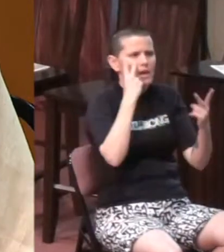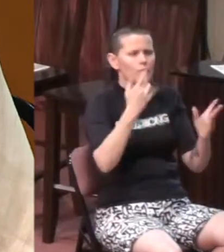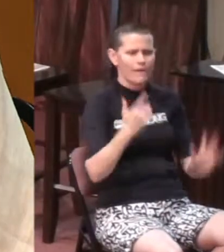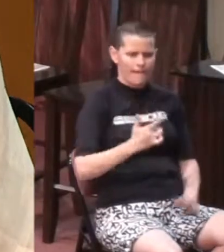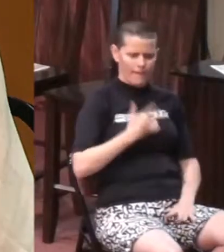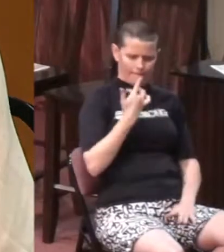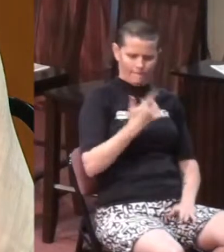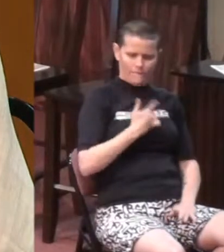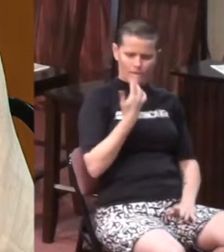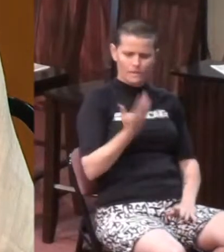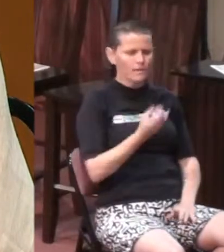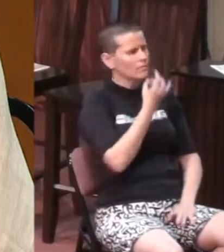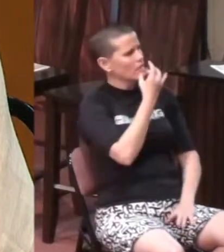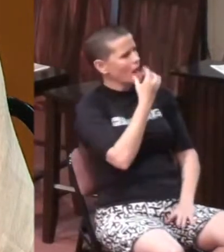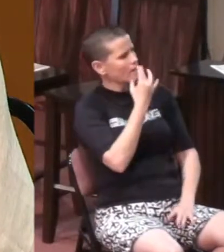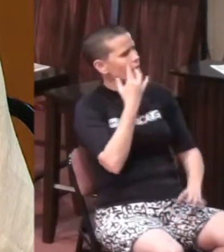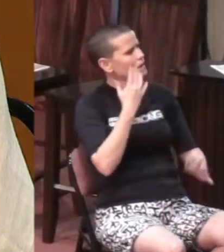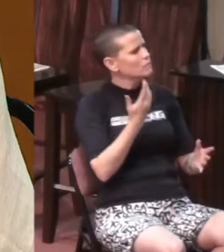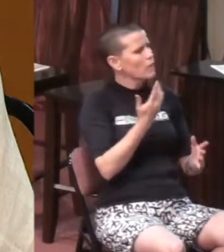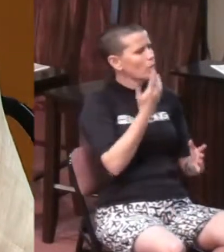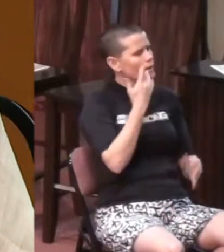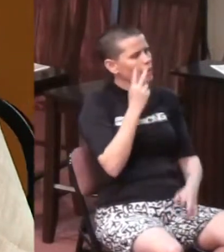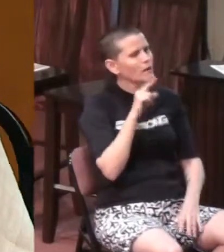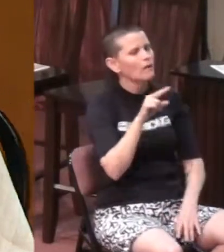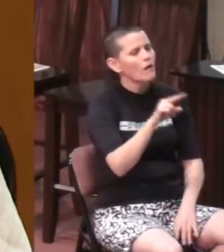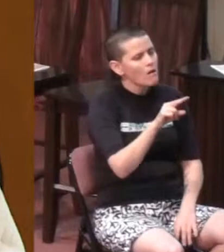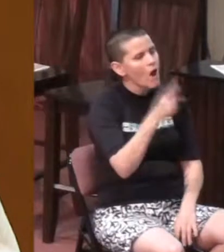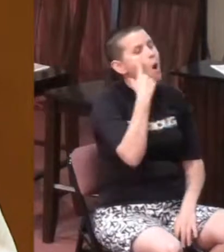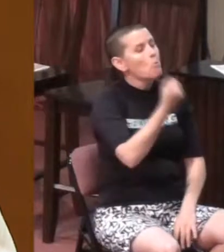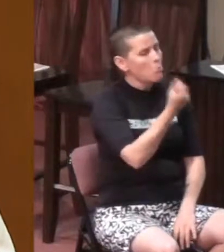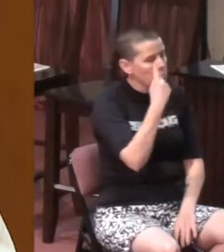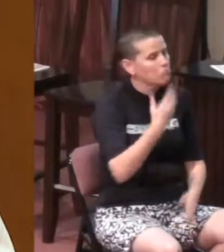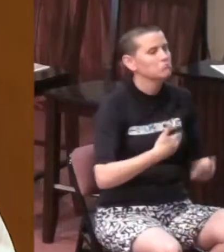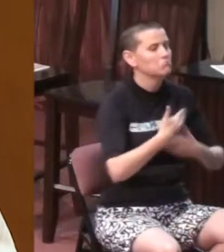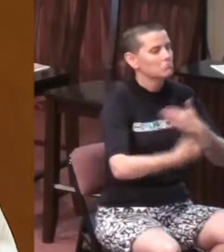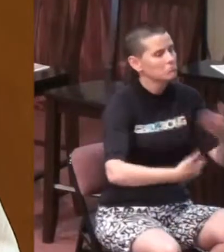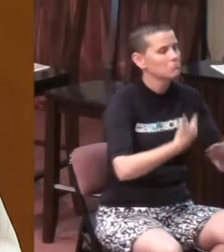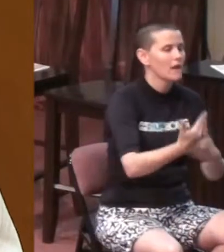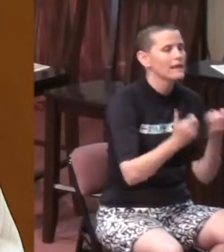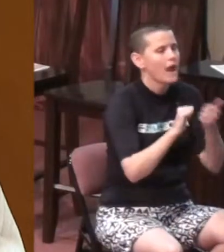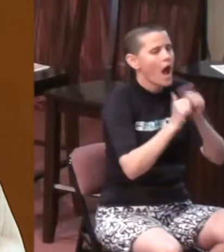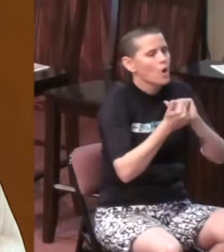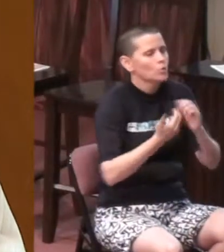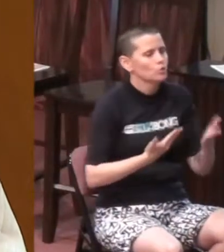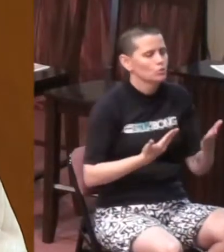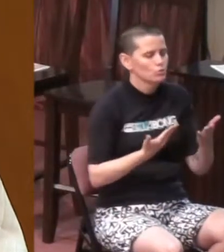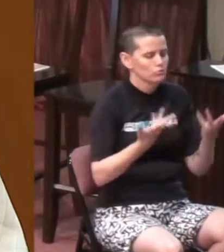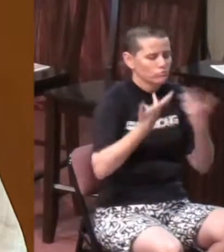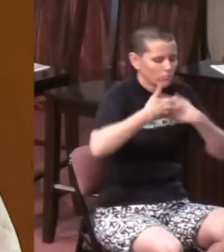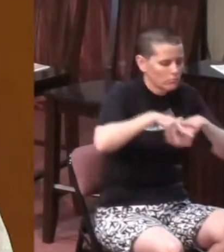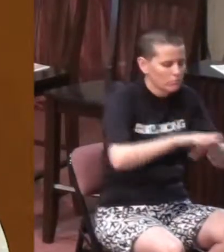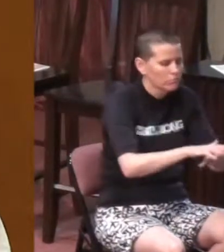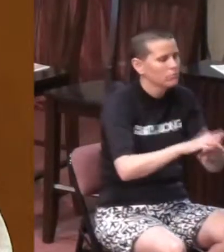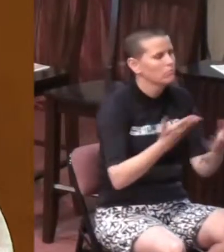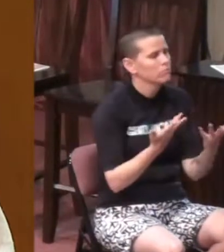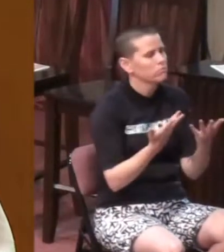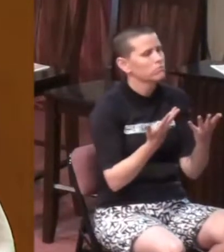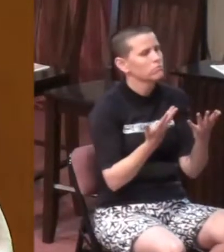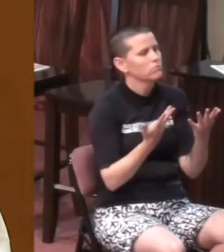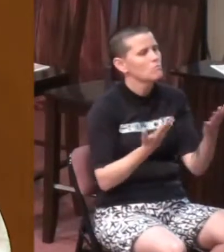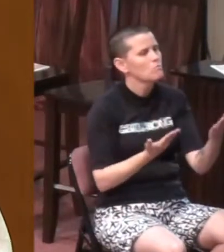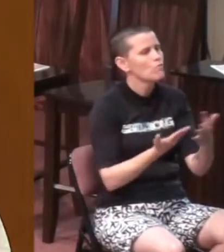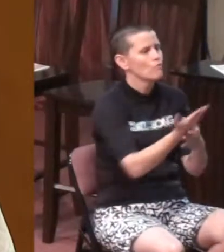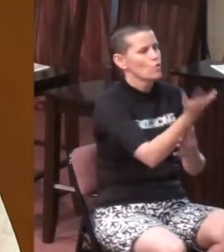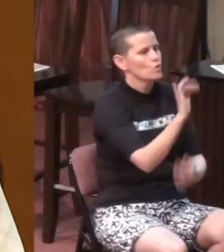an ability to see what's happening and why it's happening, and how to move gracefully through it. There's a sense of